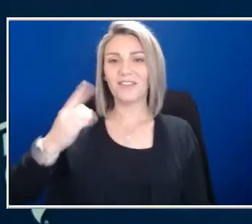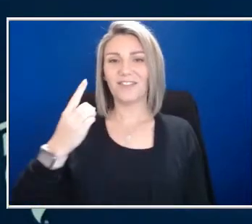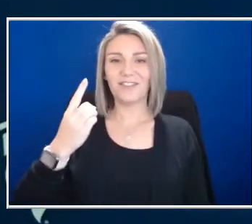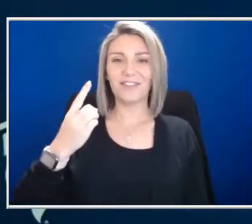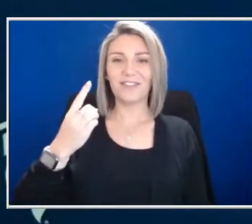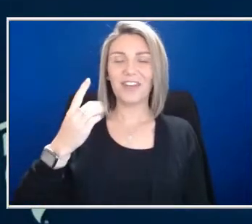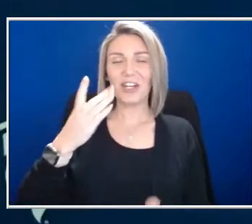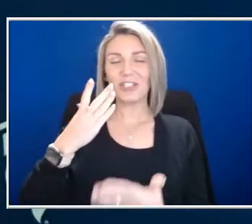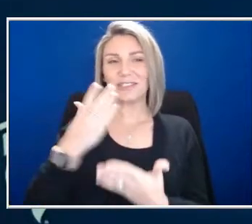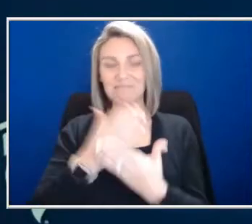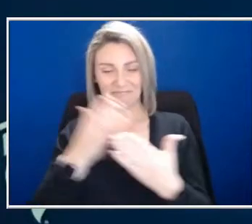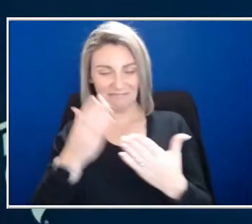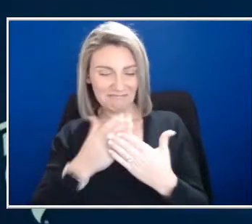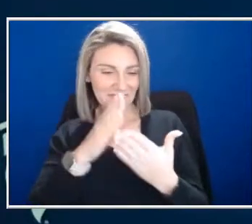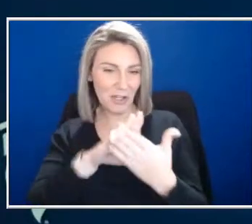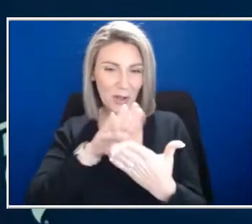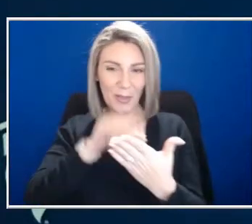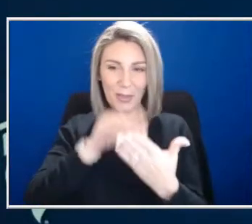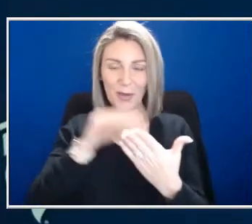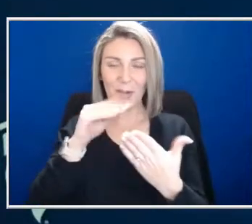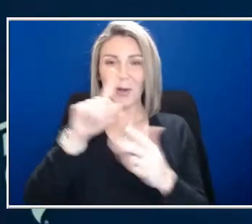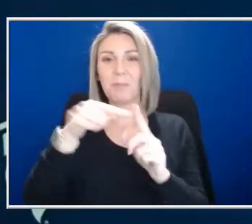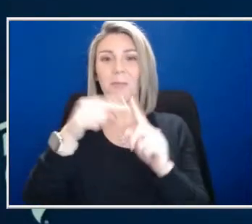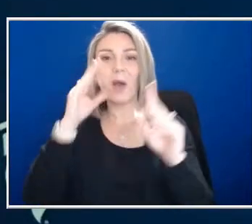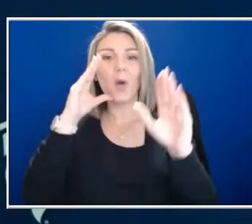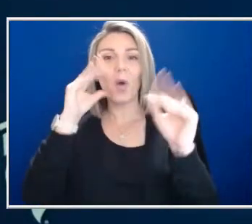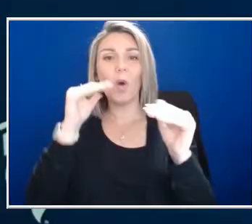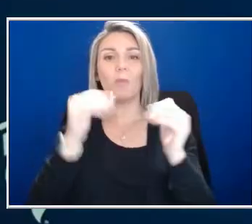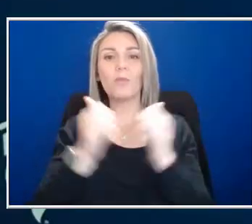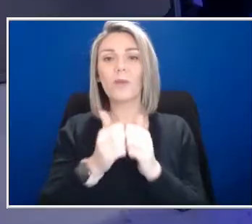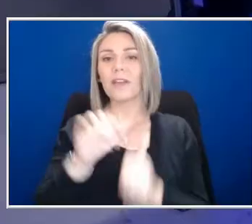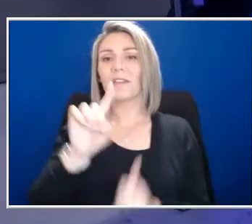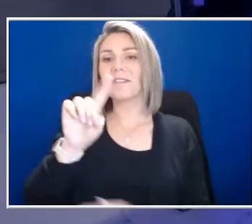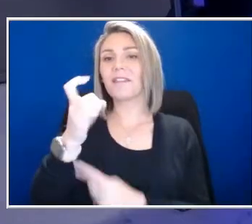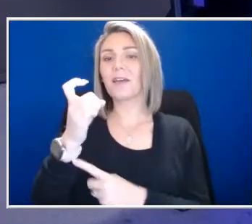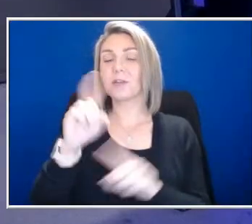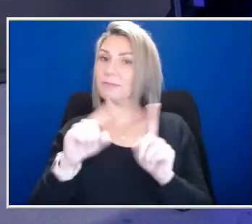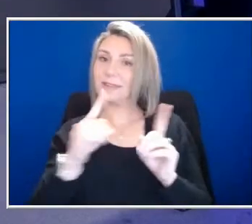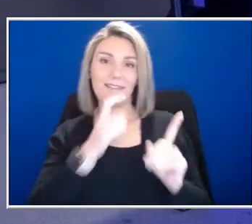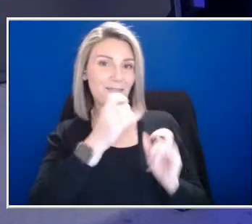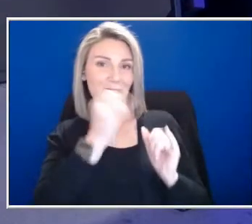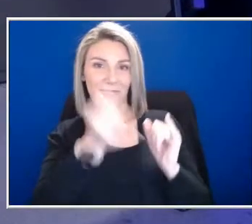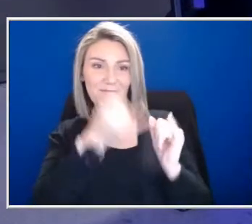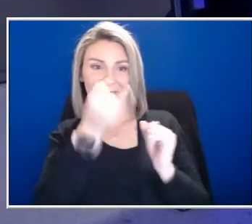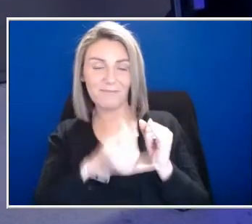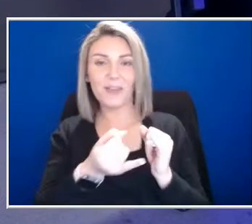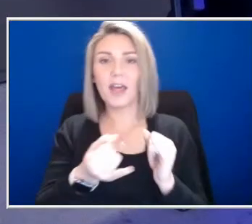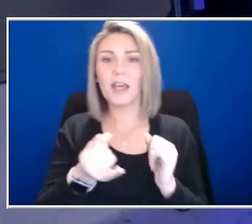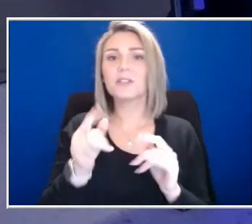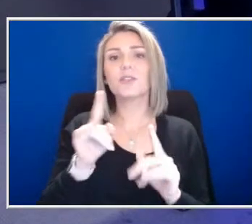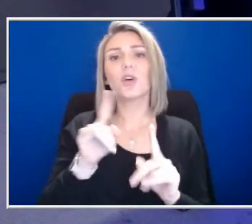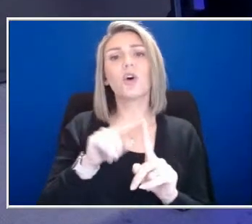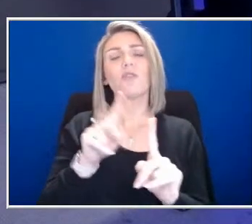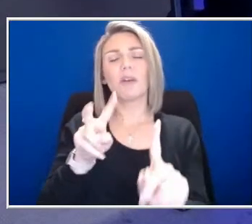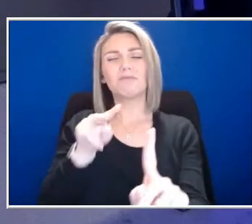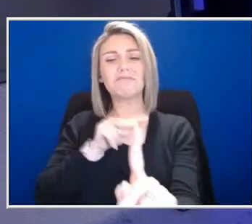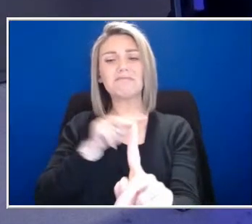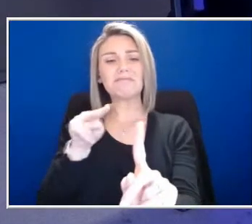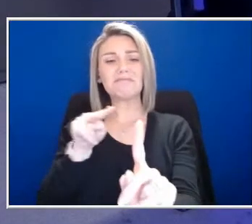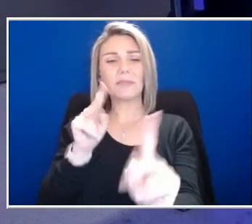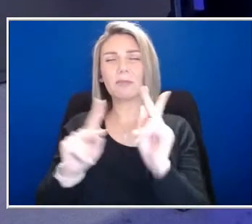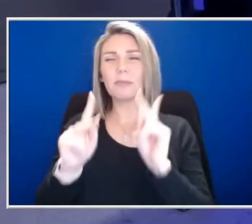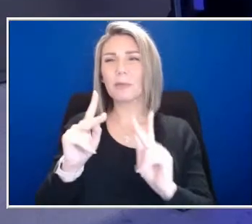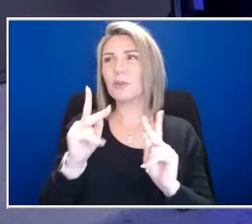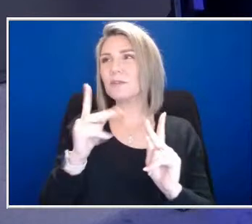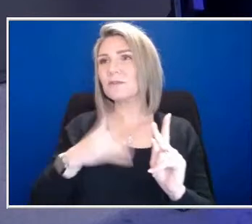hope with this diagnosis, but certainly not my last. So Doug, from the outside looking in, someone might feel like this